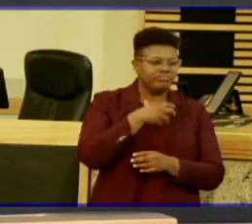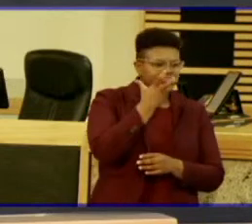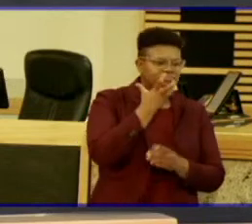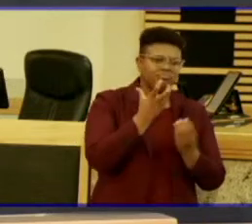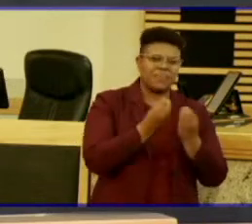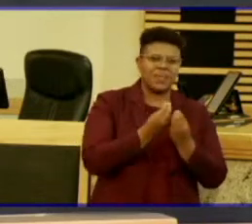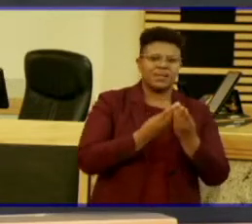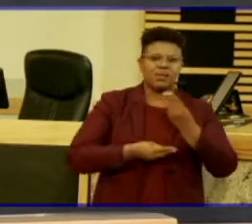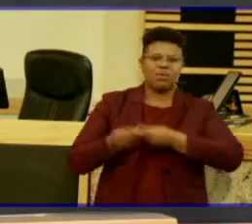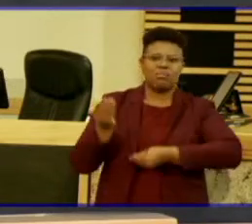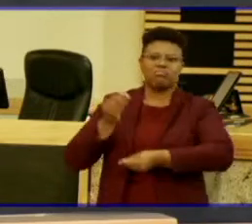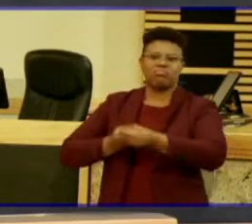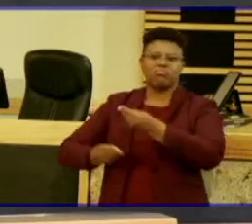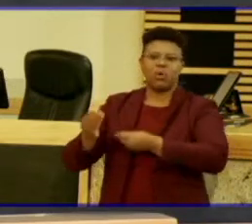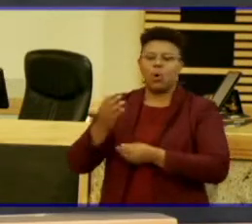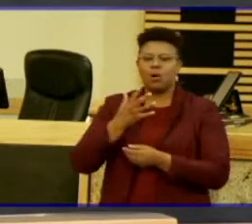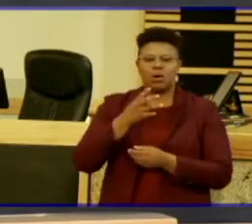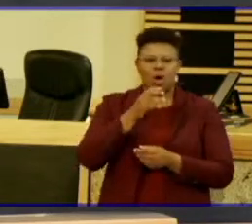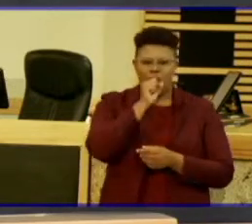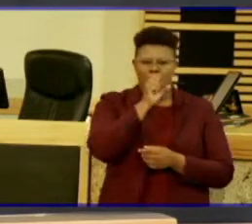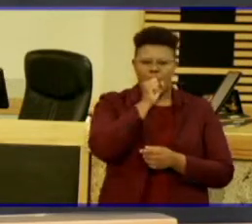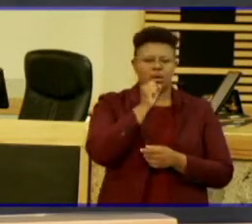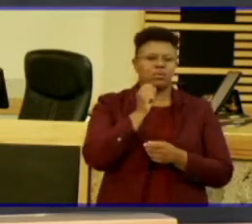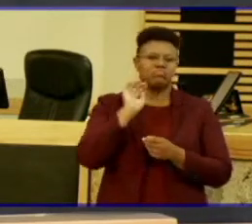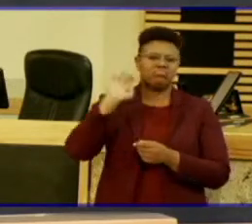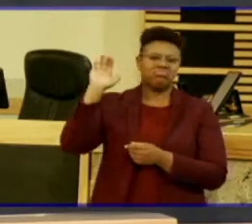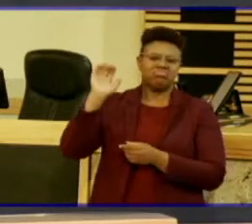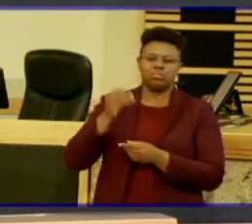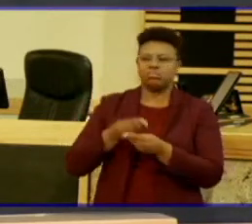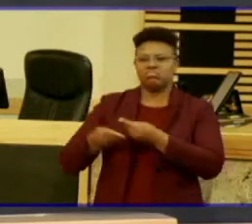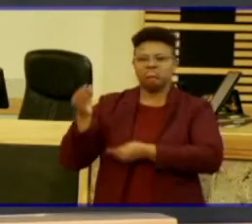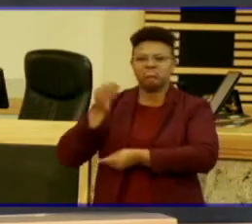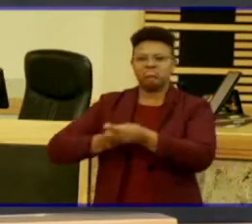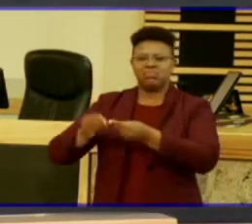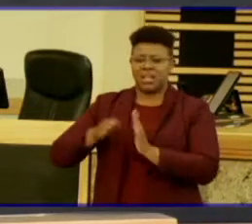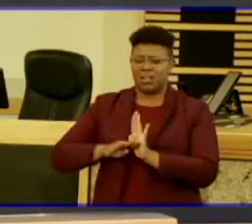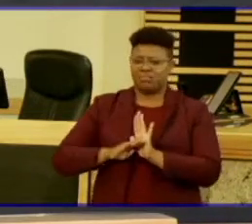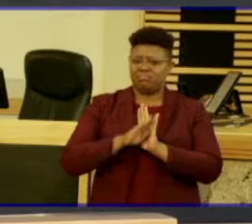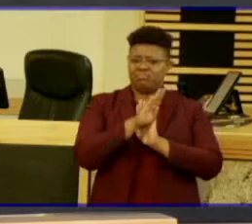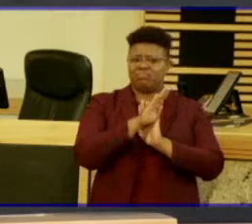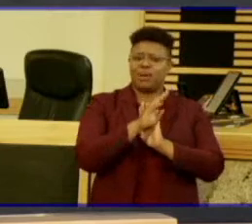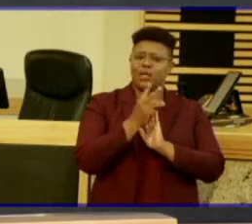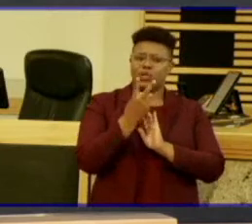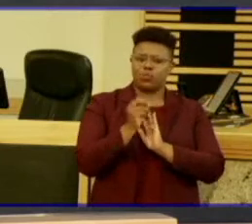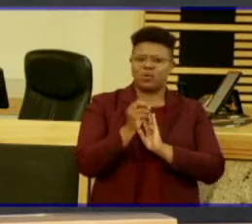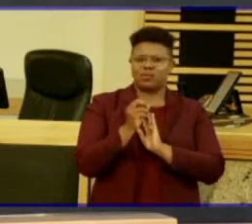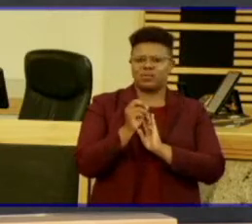black citrus farmers grew by 25% from 2019 to 2020. Our two